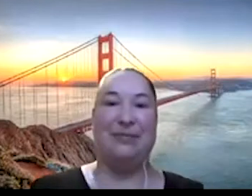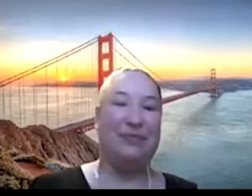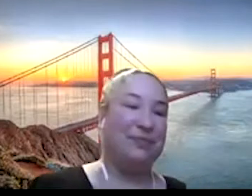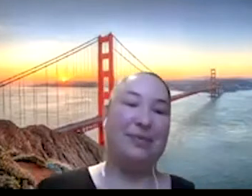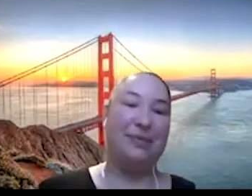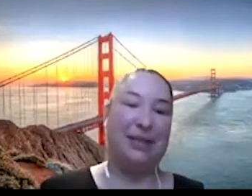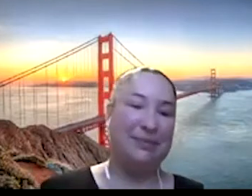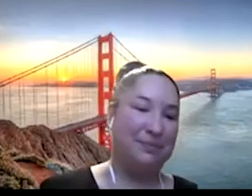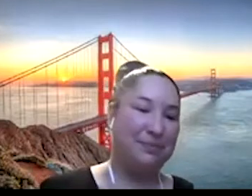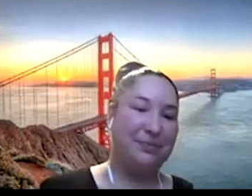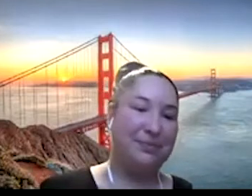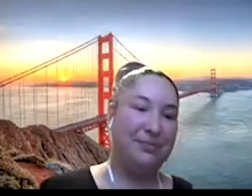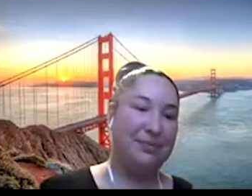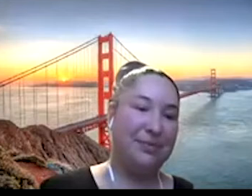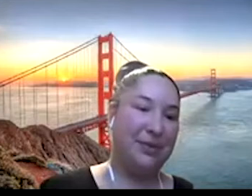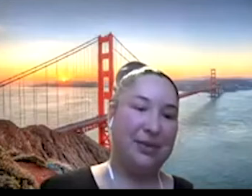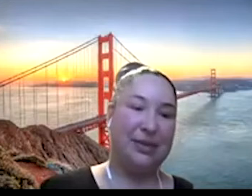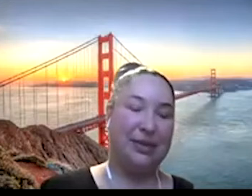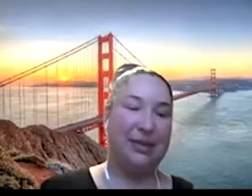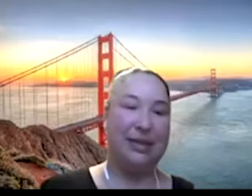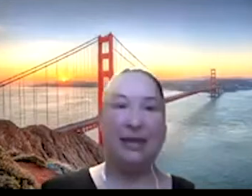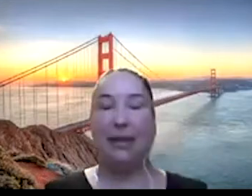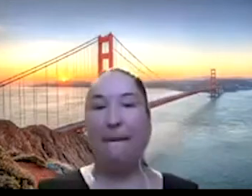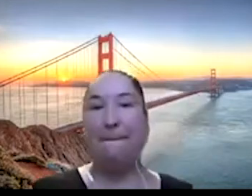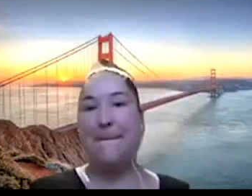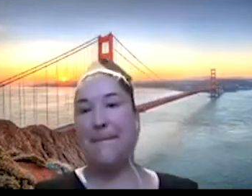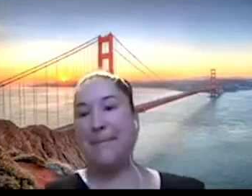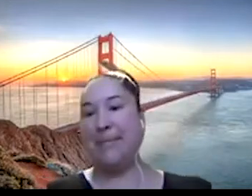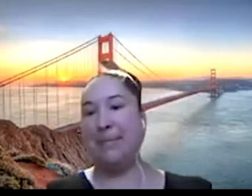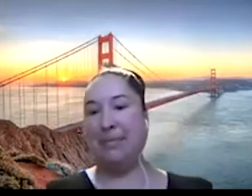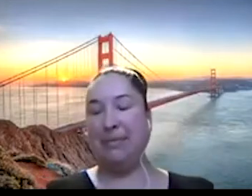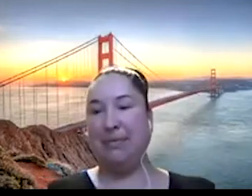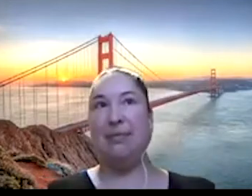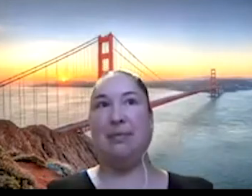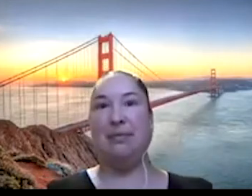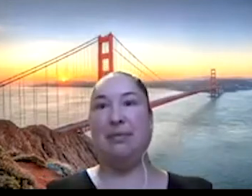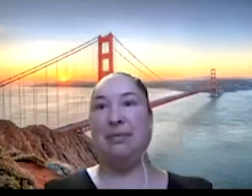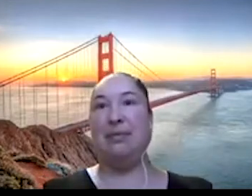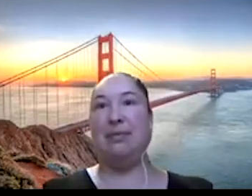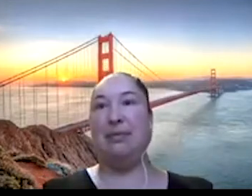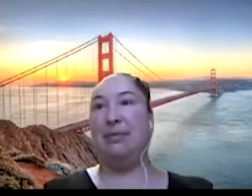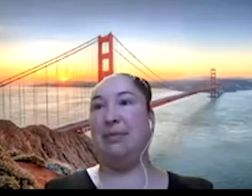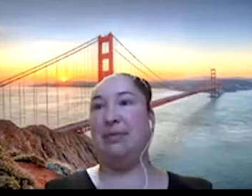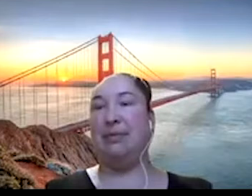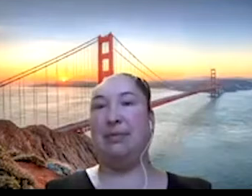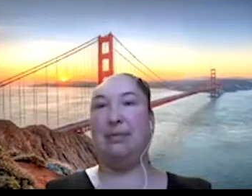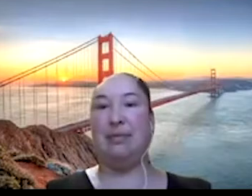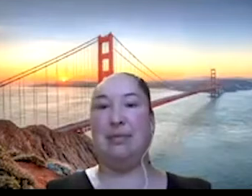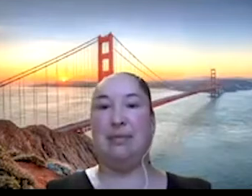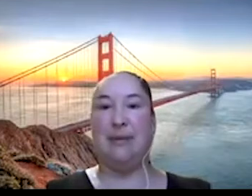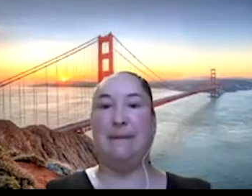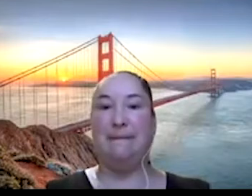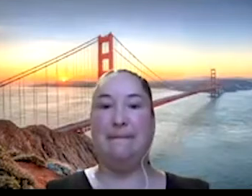yeah, that's it. Yeah, I think for first gen folks, and if you're